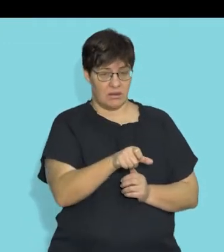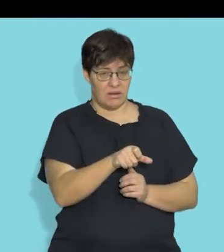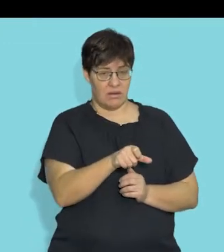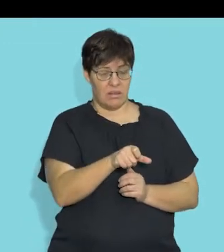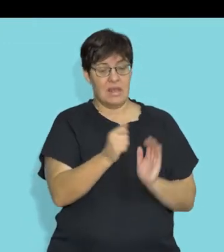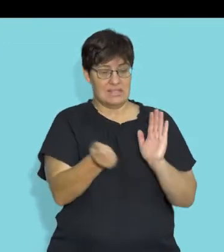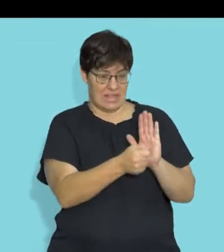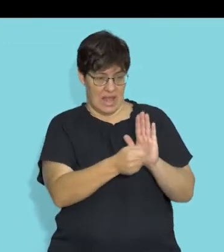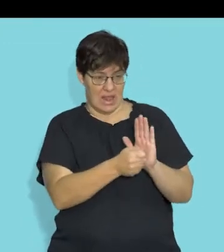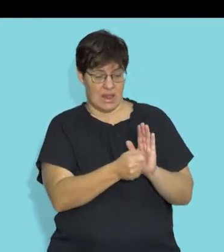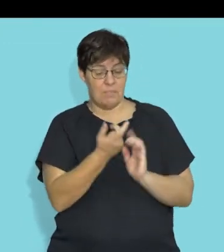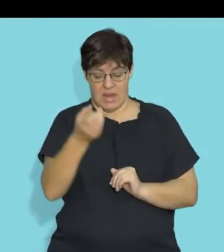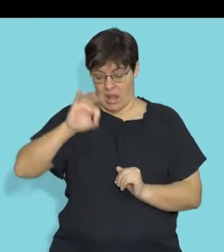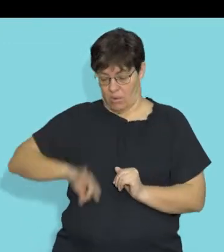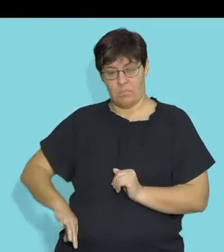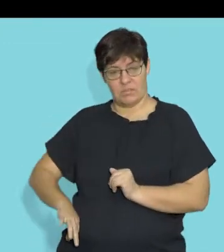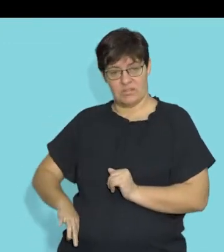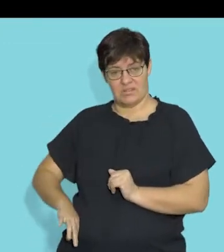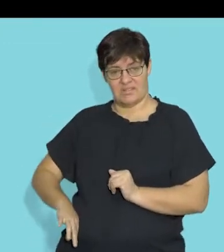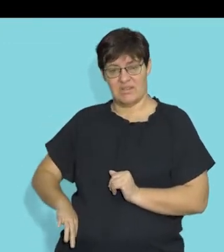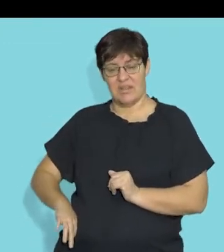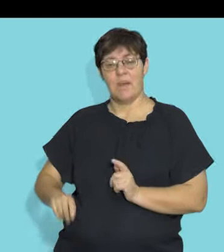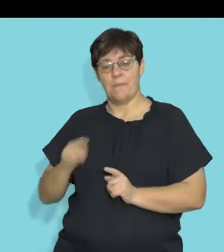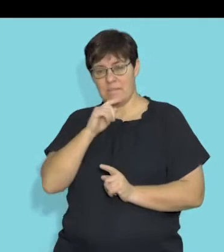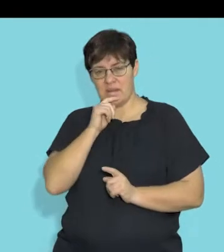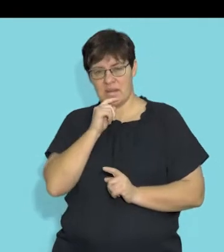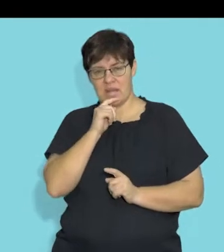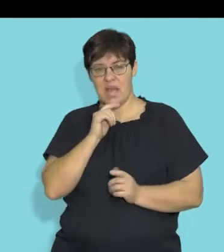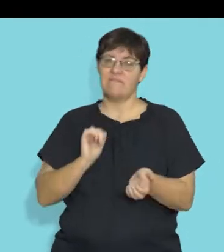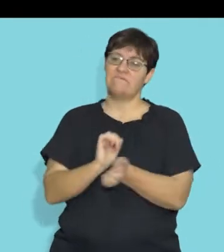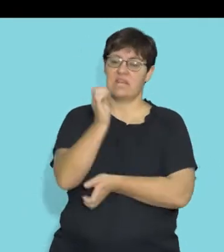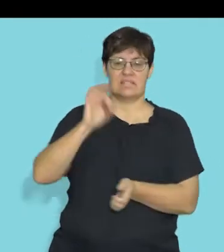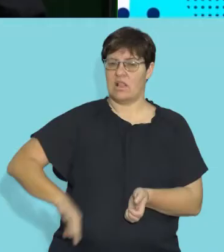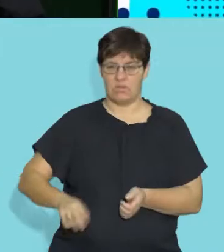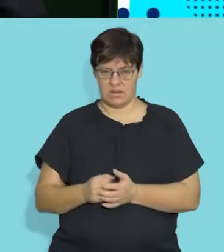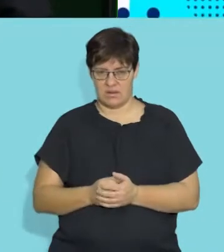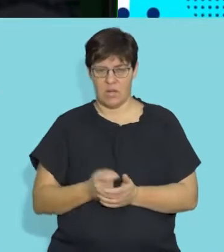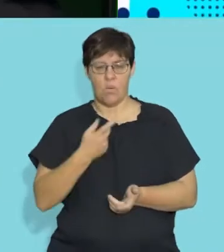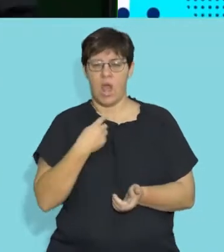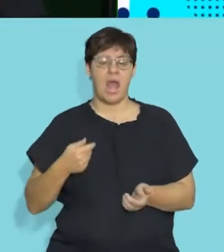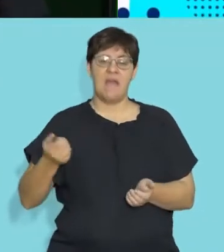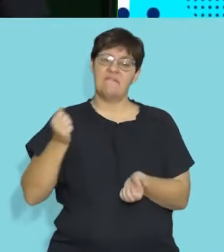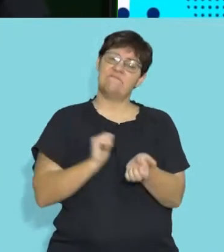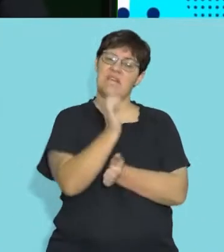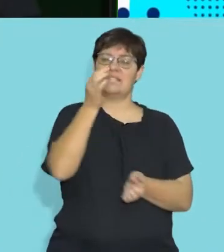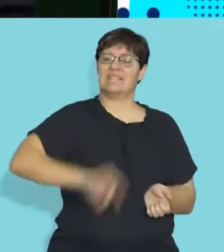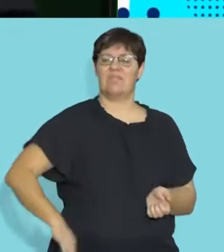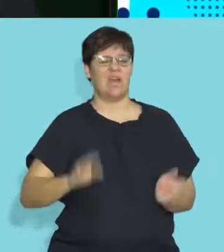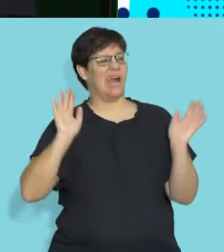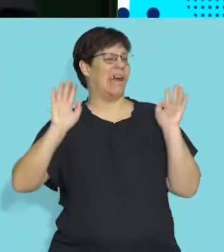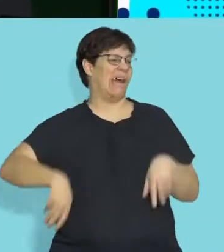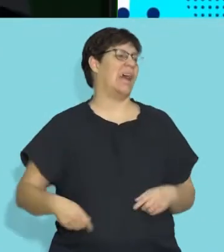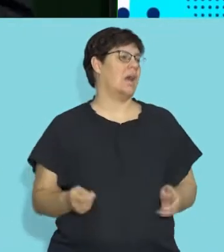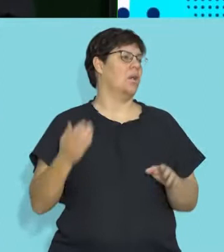to improve sales. In other words, you don't give a fixed salary because to motivate the person, you